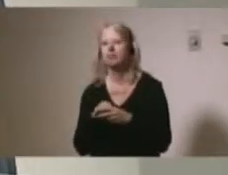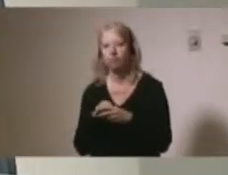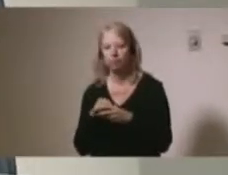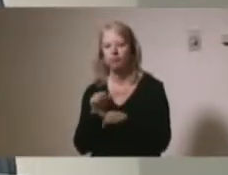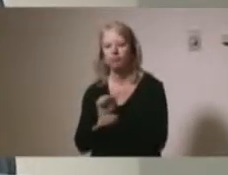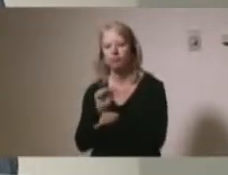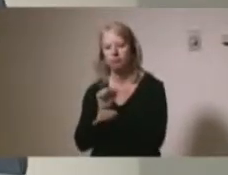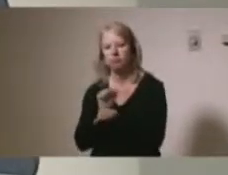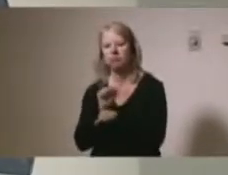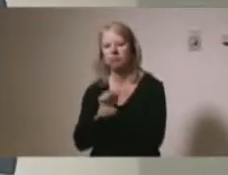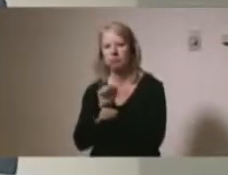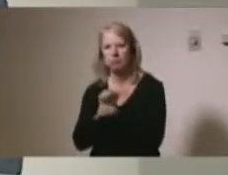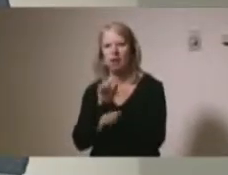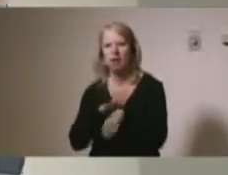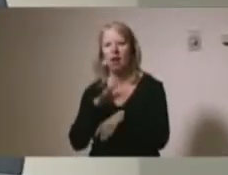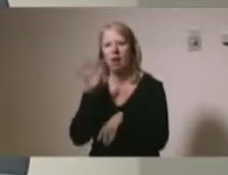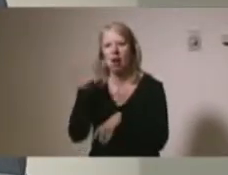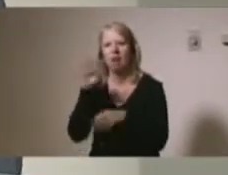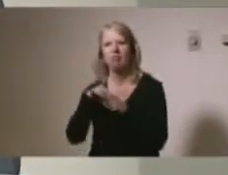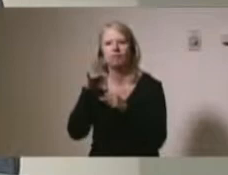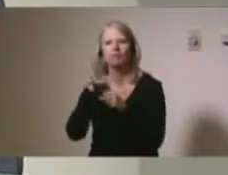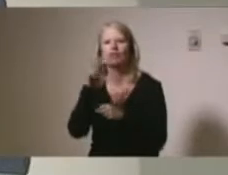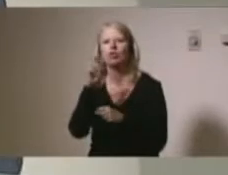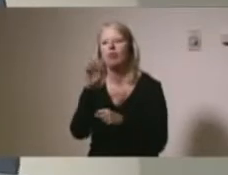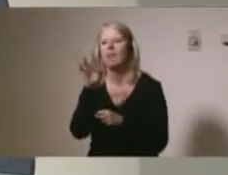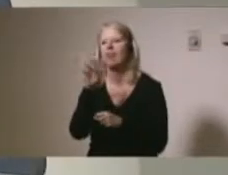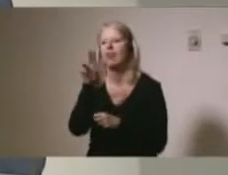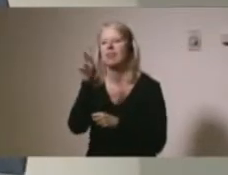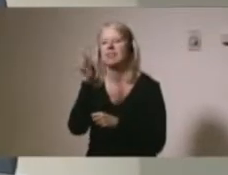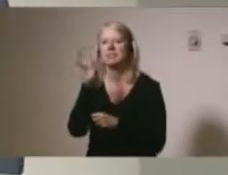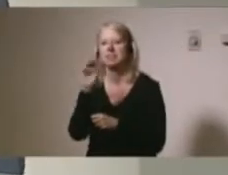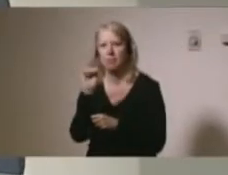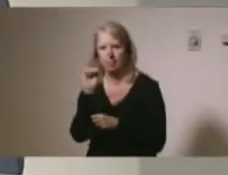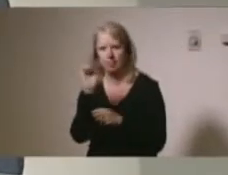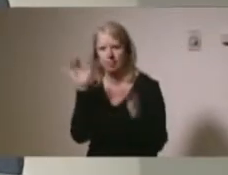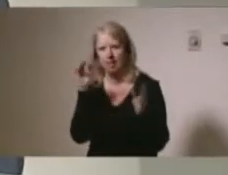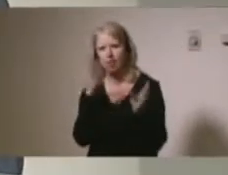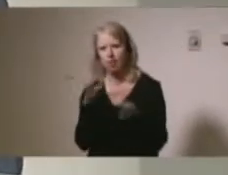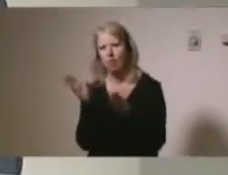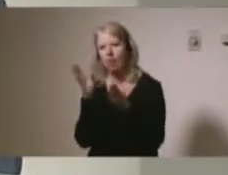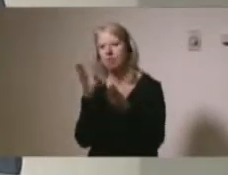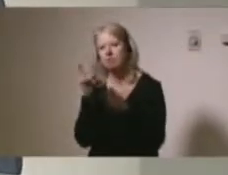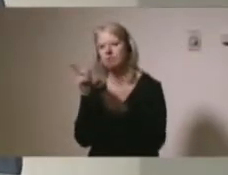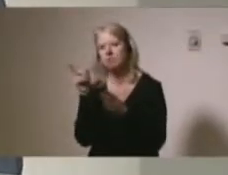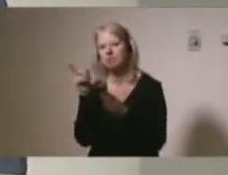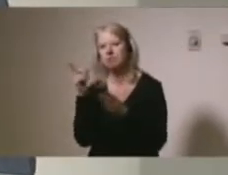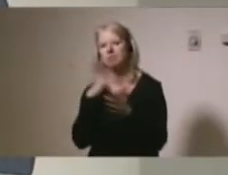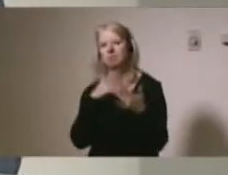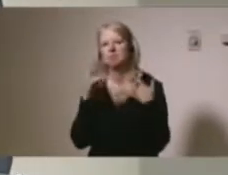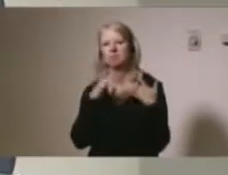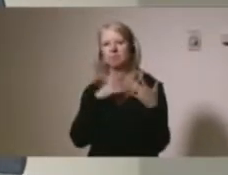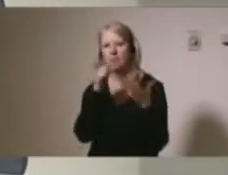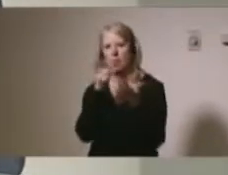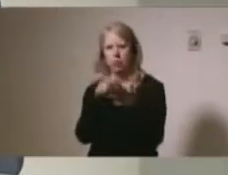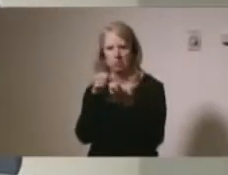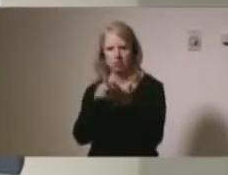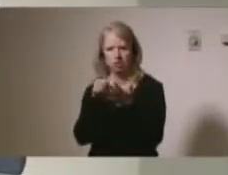worked on the referendum that was organized concerning a postal